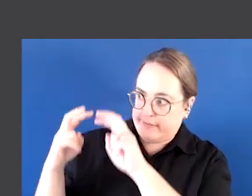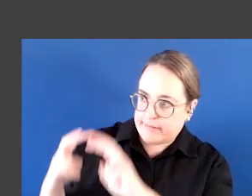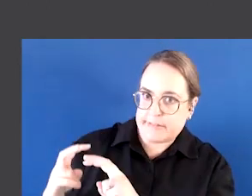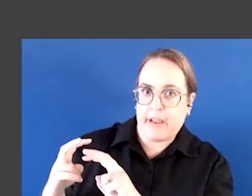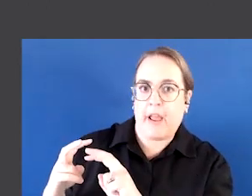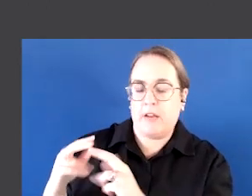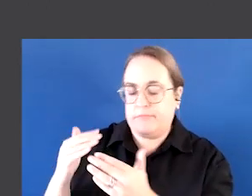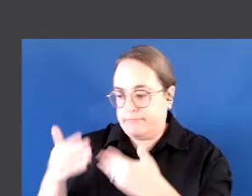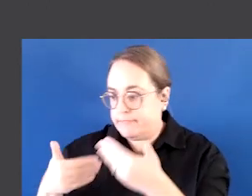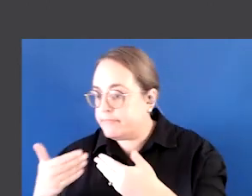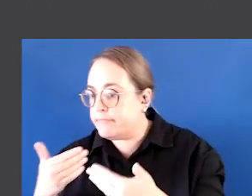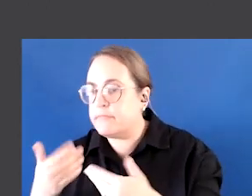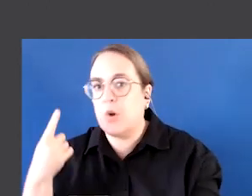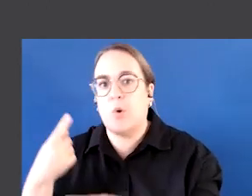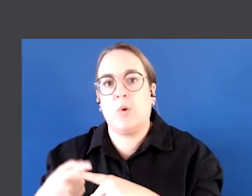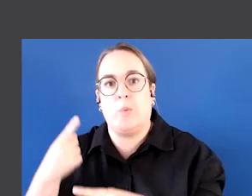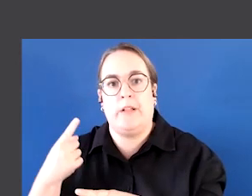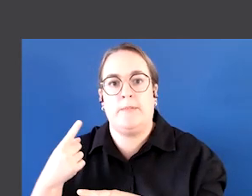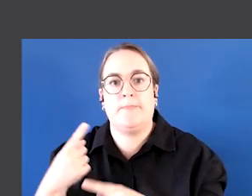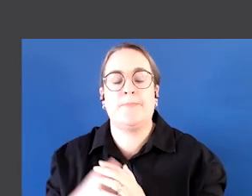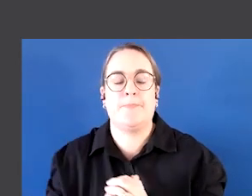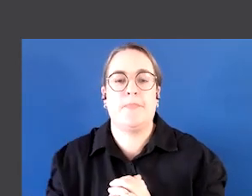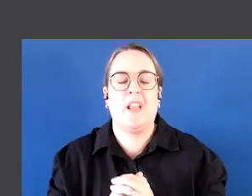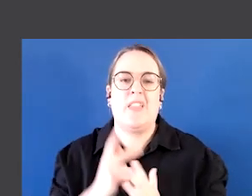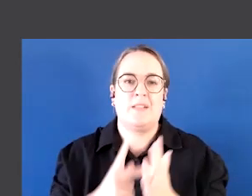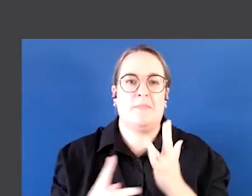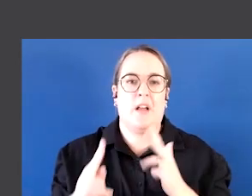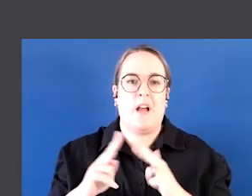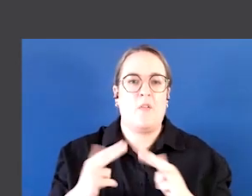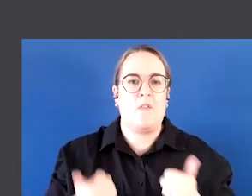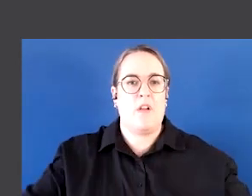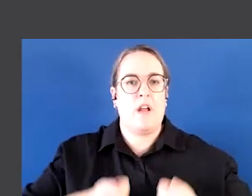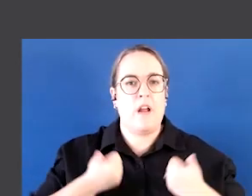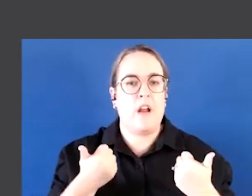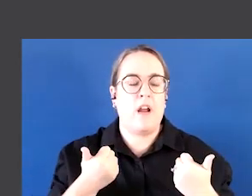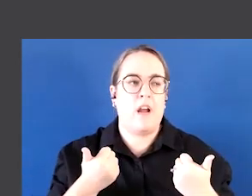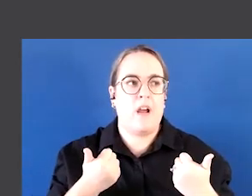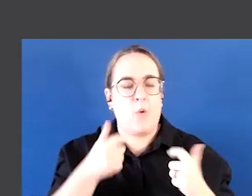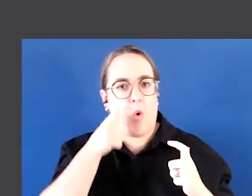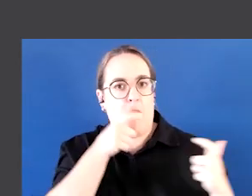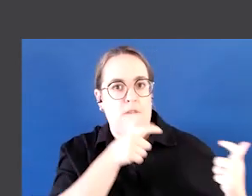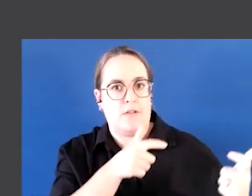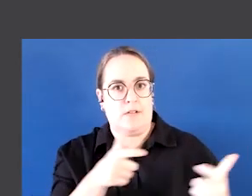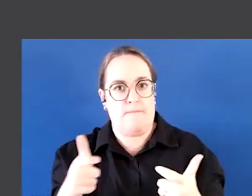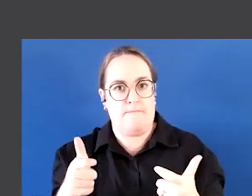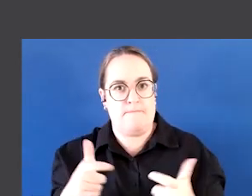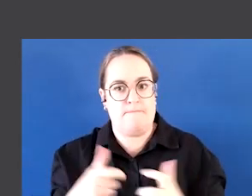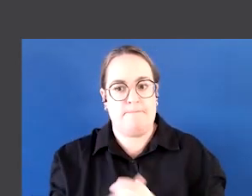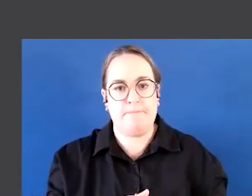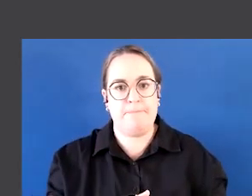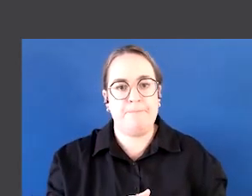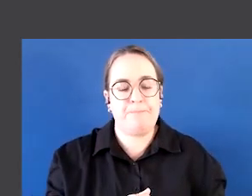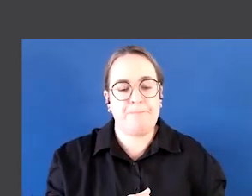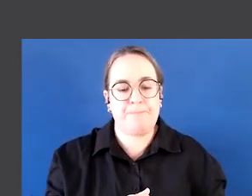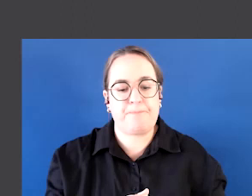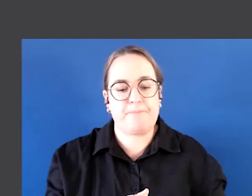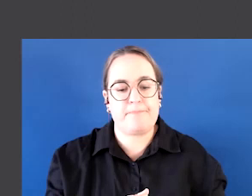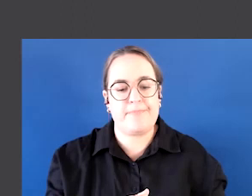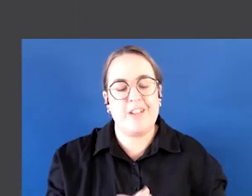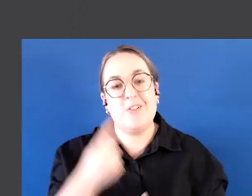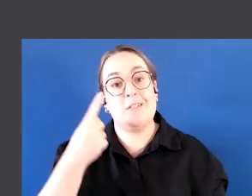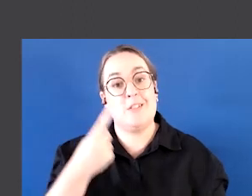of investigation that's required, and we respond very, very fast to that as part of our sort of oversight